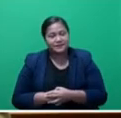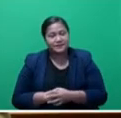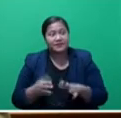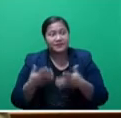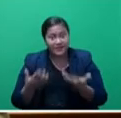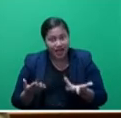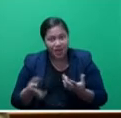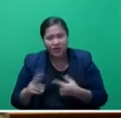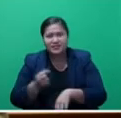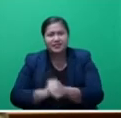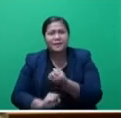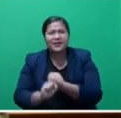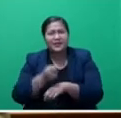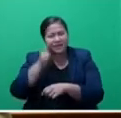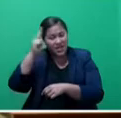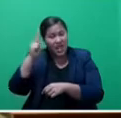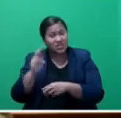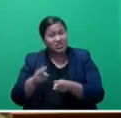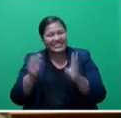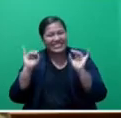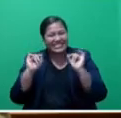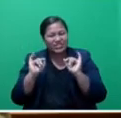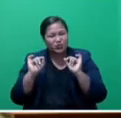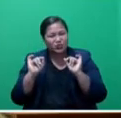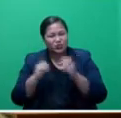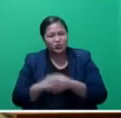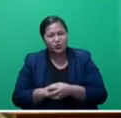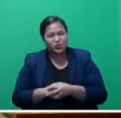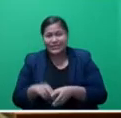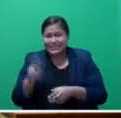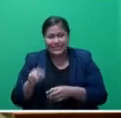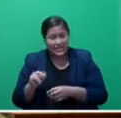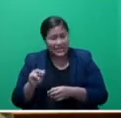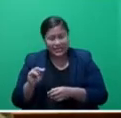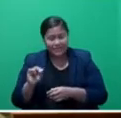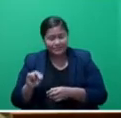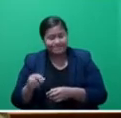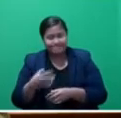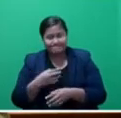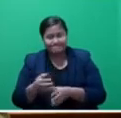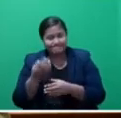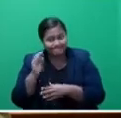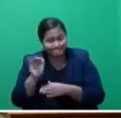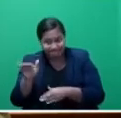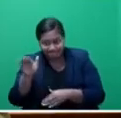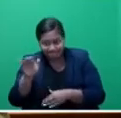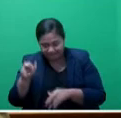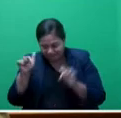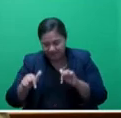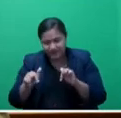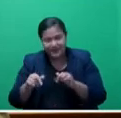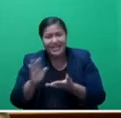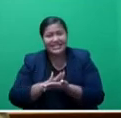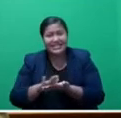is now becoming a nationwide ongoing issue, needing the urgent attention and redress. Clean,